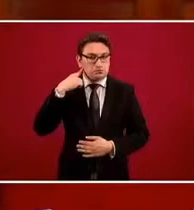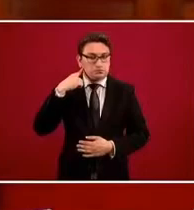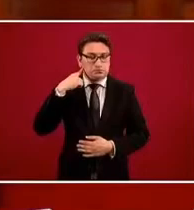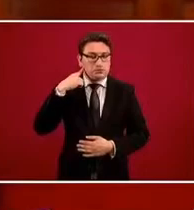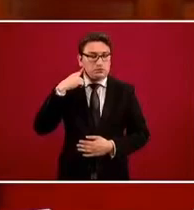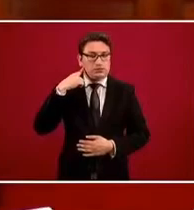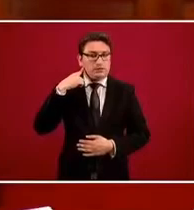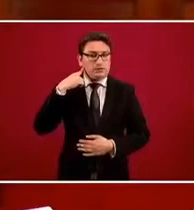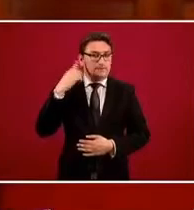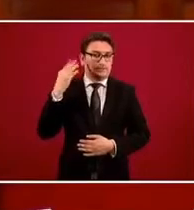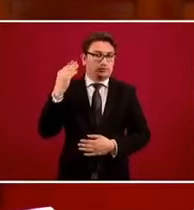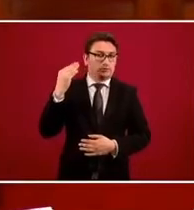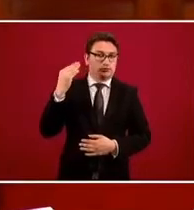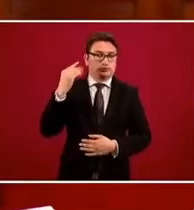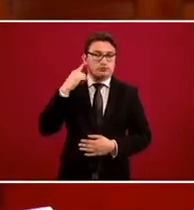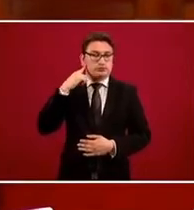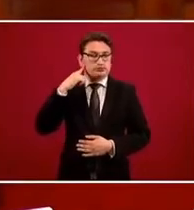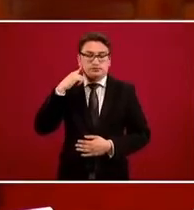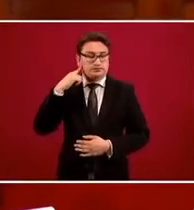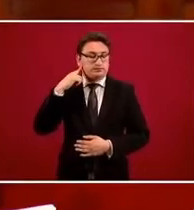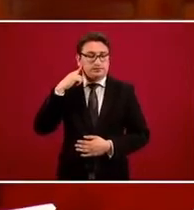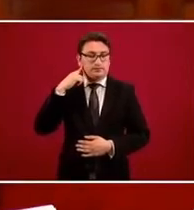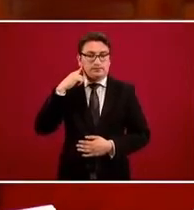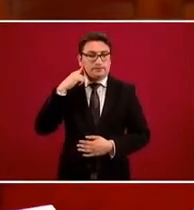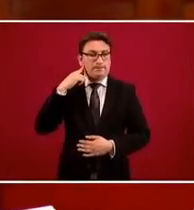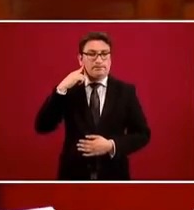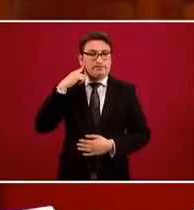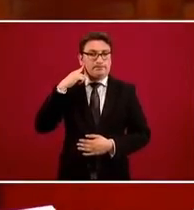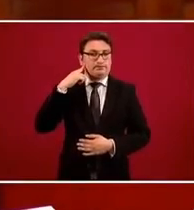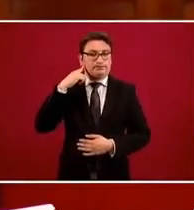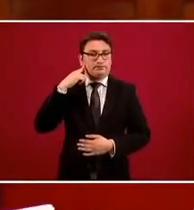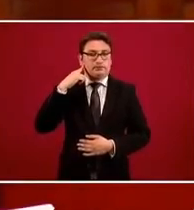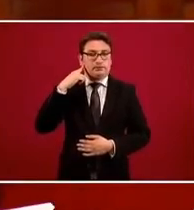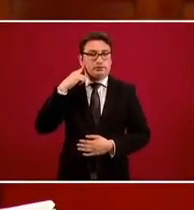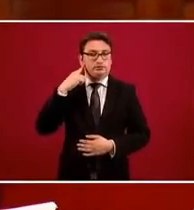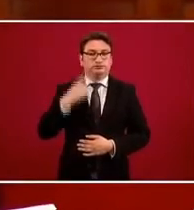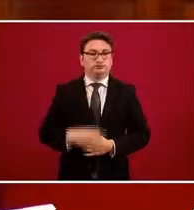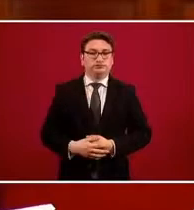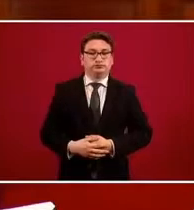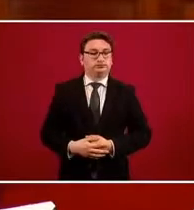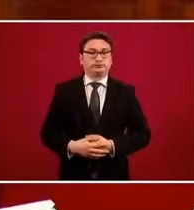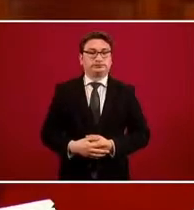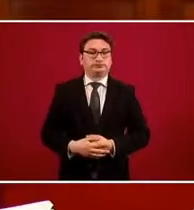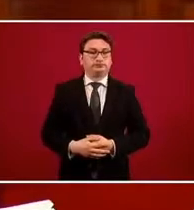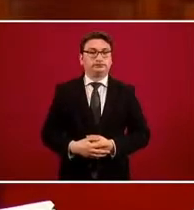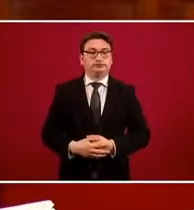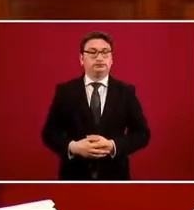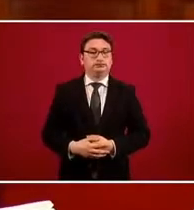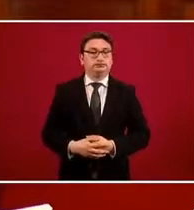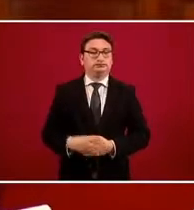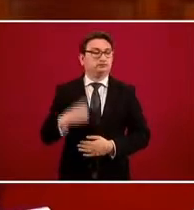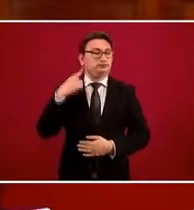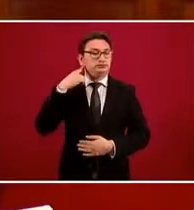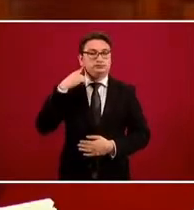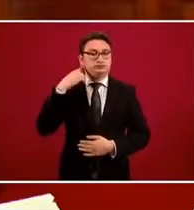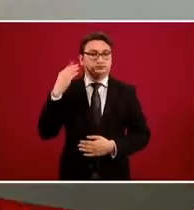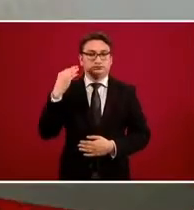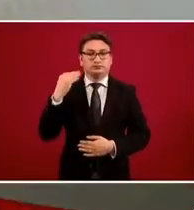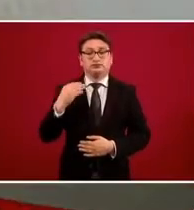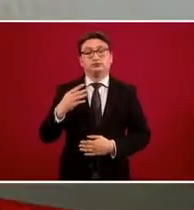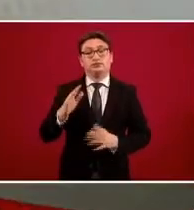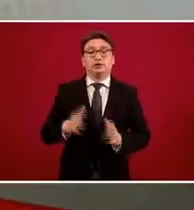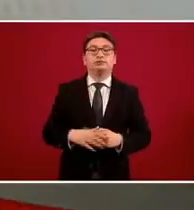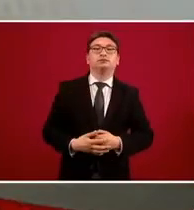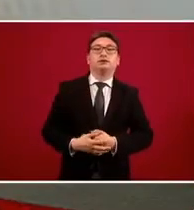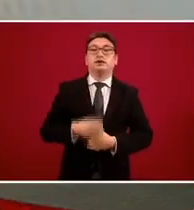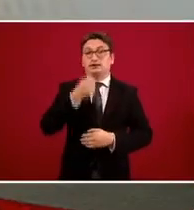Could we think about a payment method that is not cash, for example, to